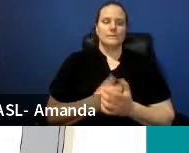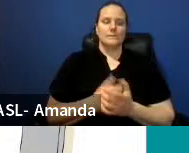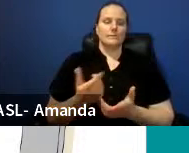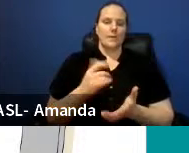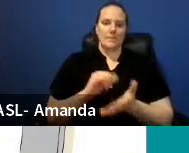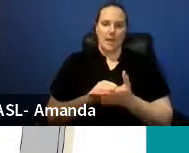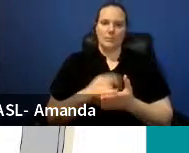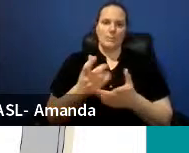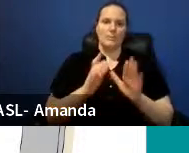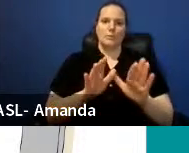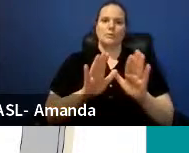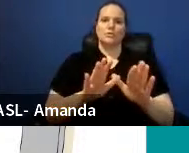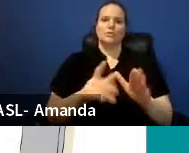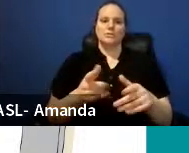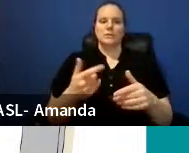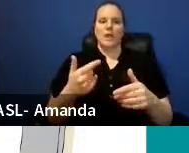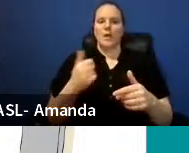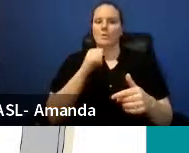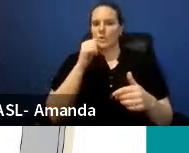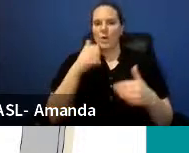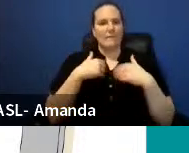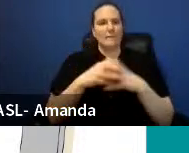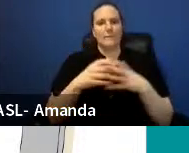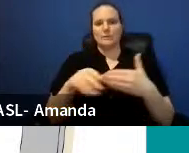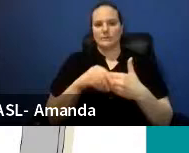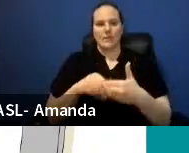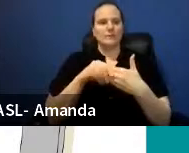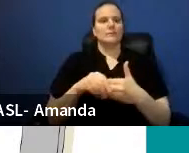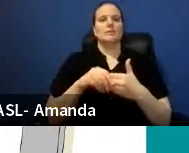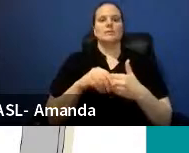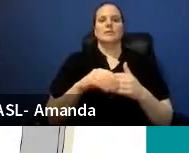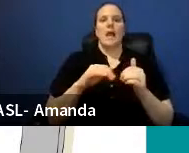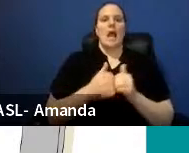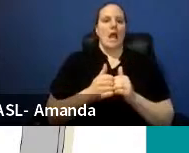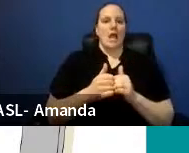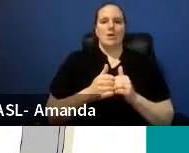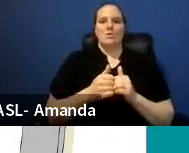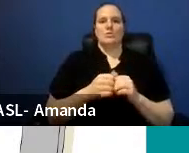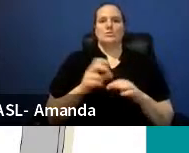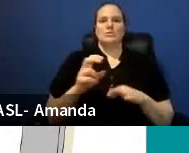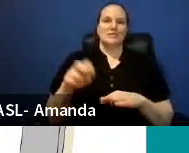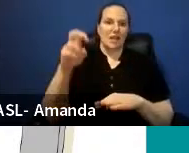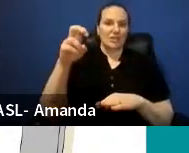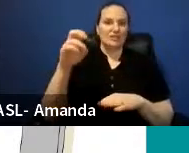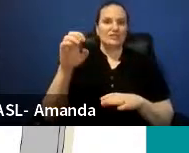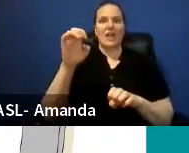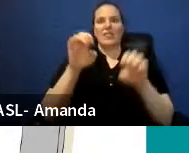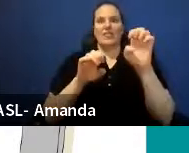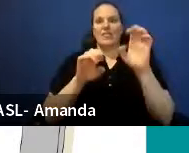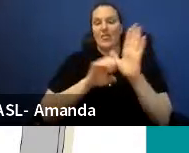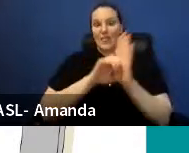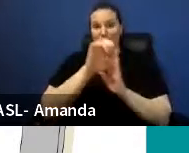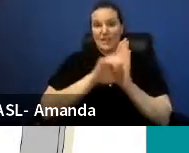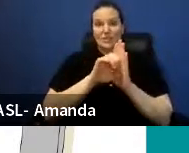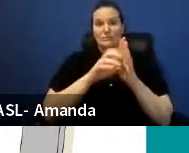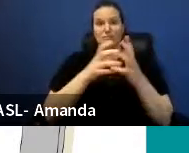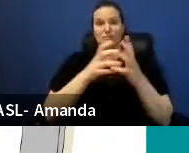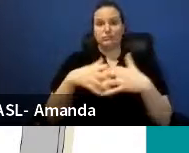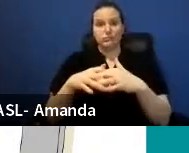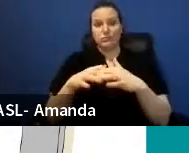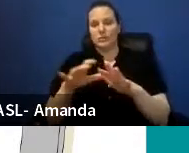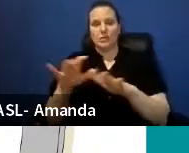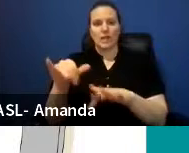pushes. We don't have as much flexibility with how the stairs and elevators are configured, so they really are restricted.